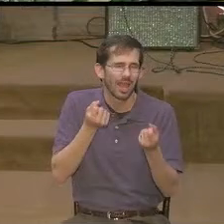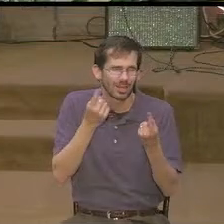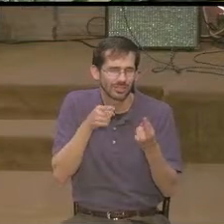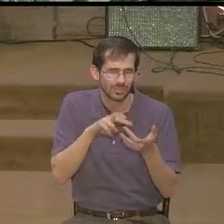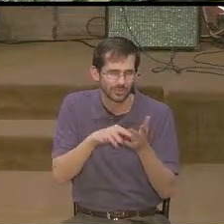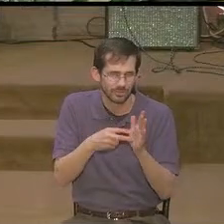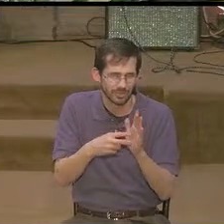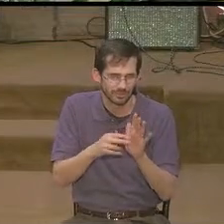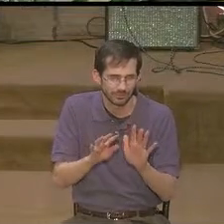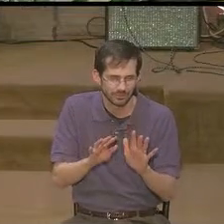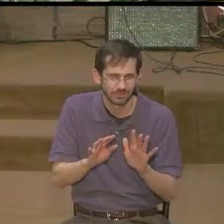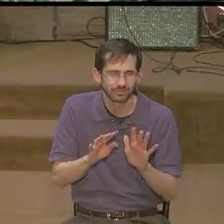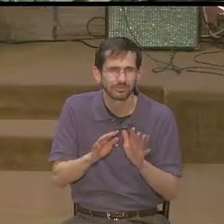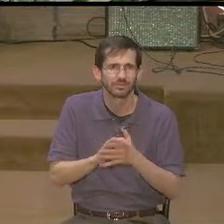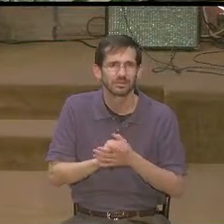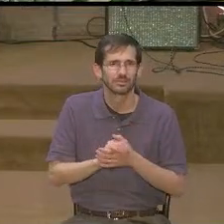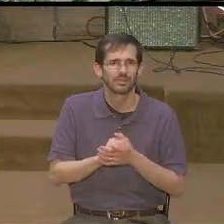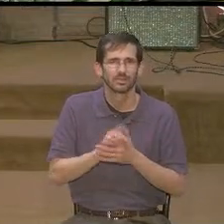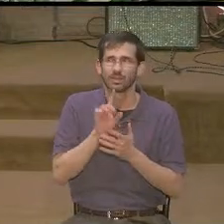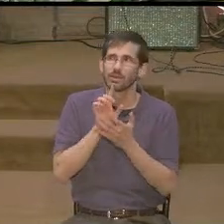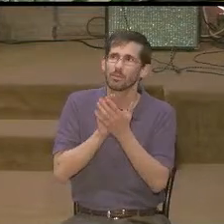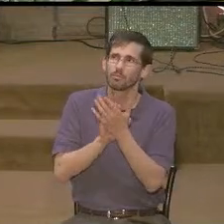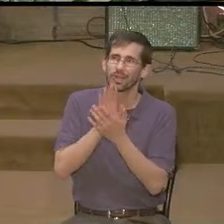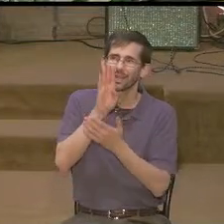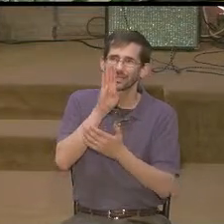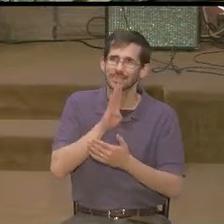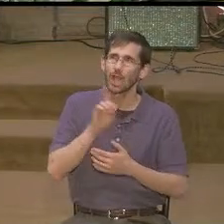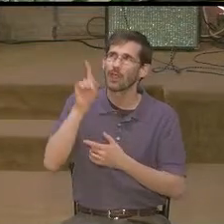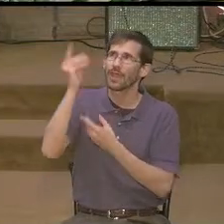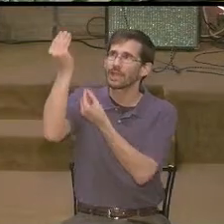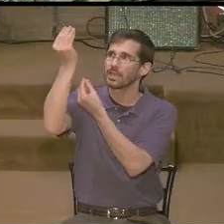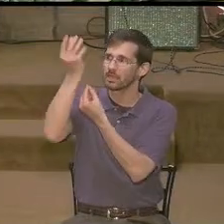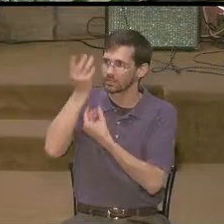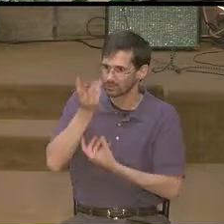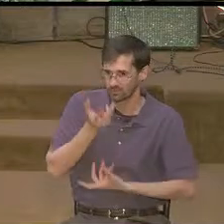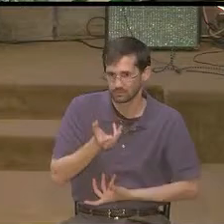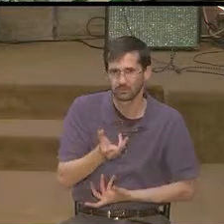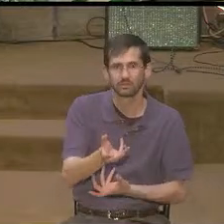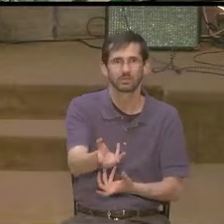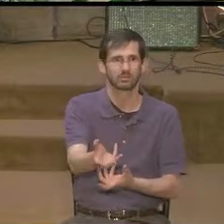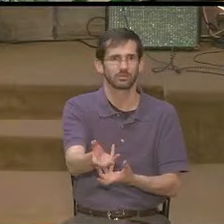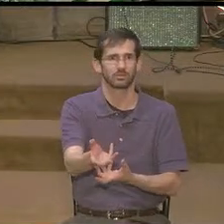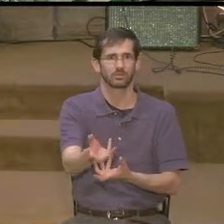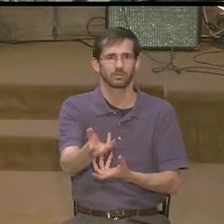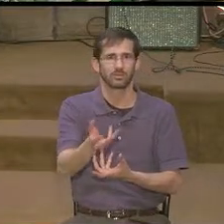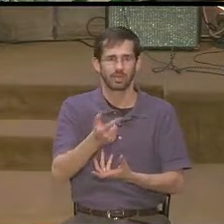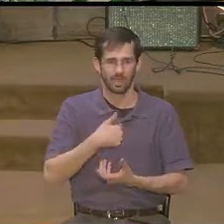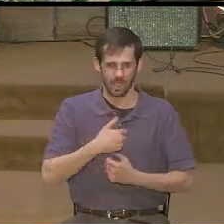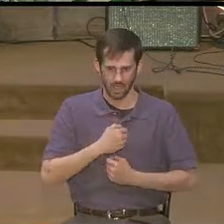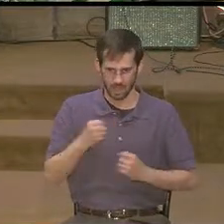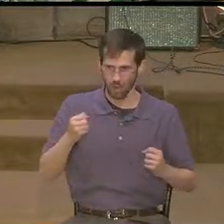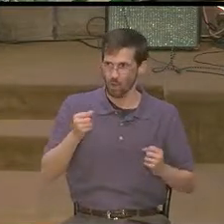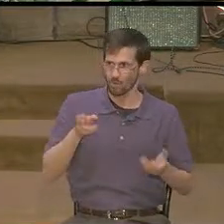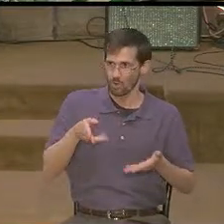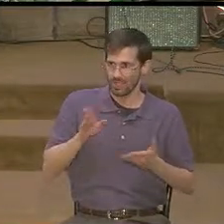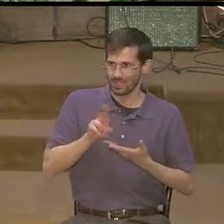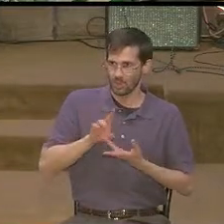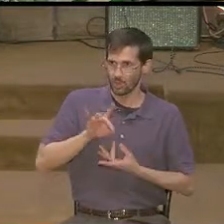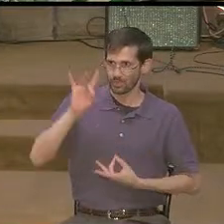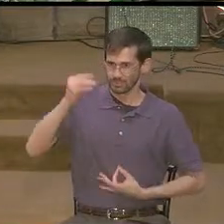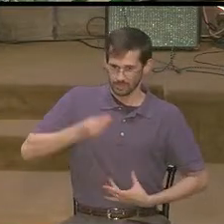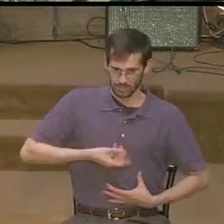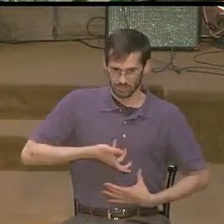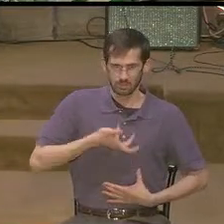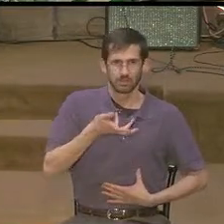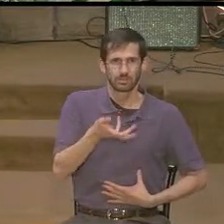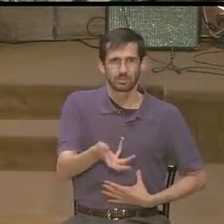mean. And I praise God that I was a conduit by which I could be open enough for the Holy Spirit to speak through me, to